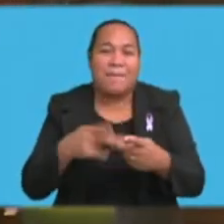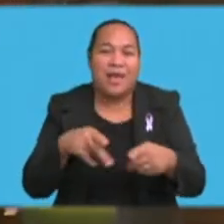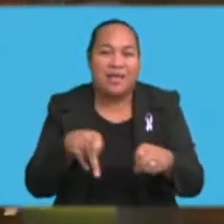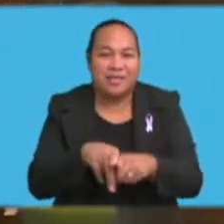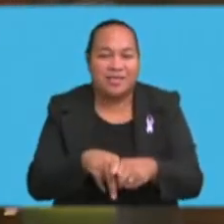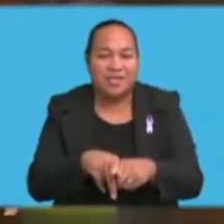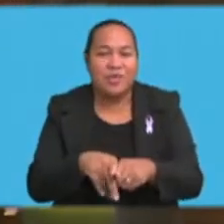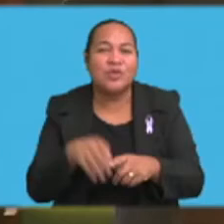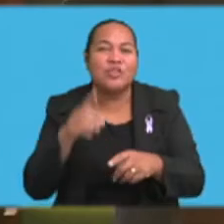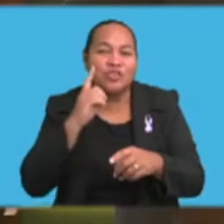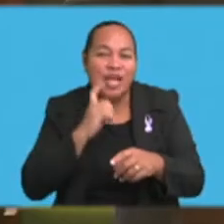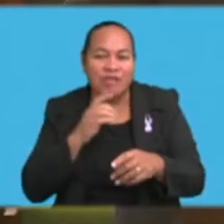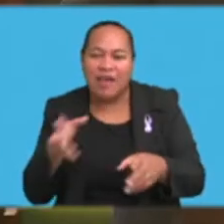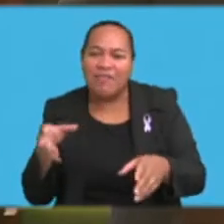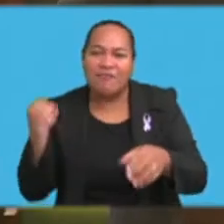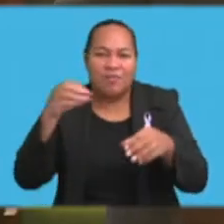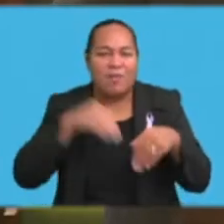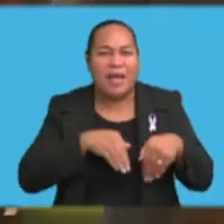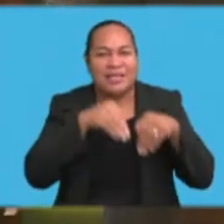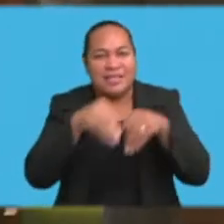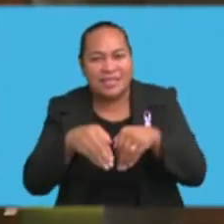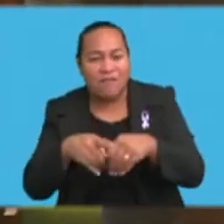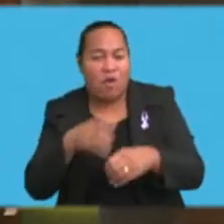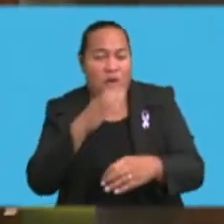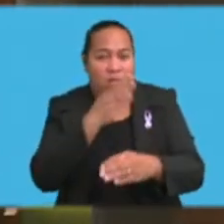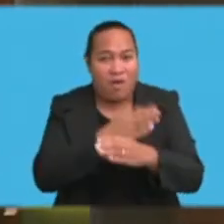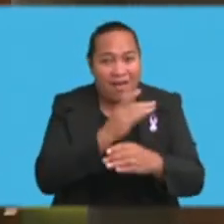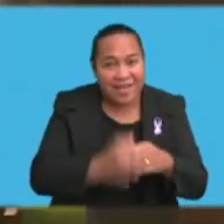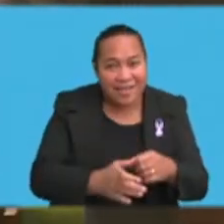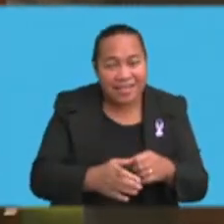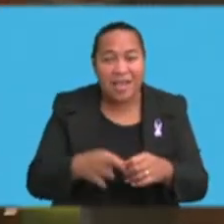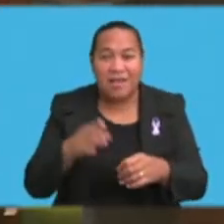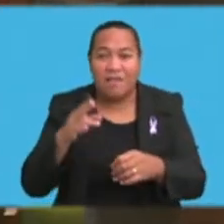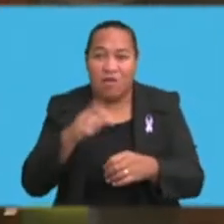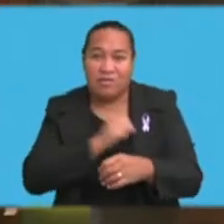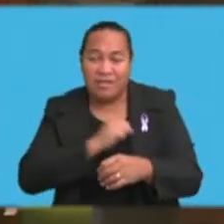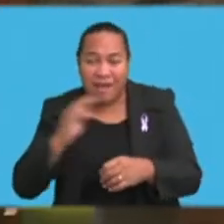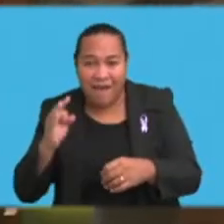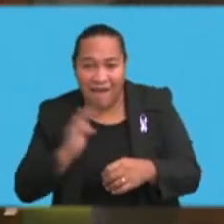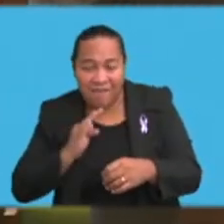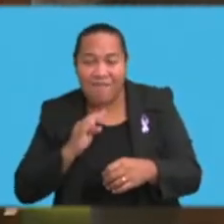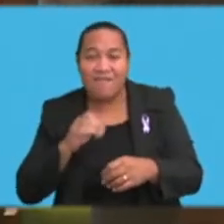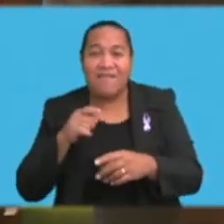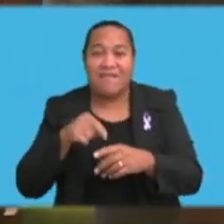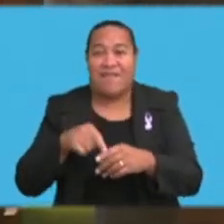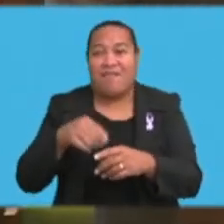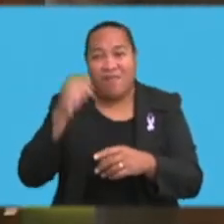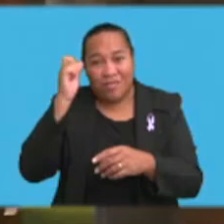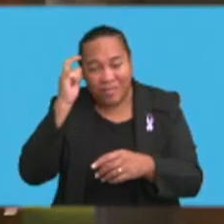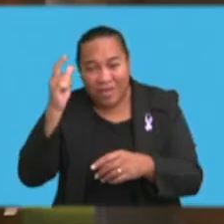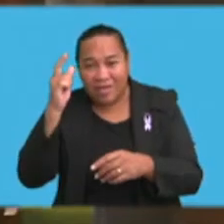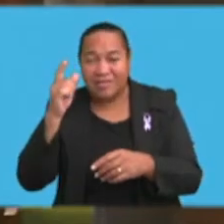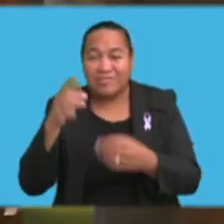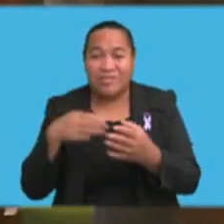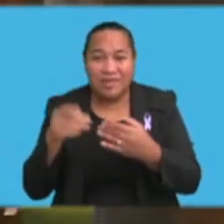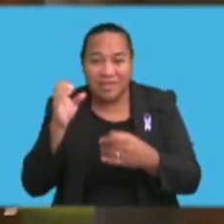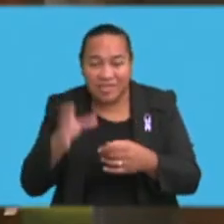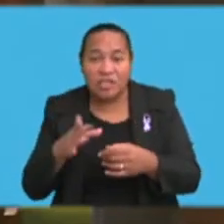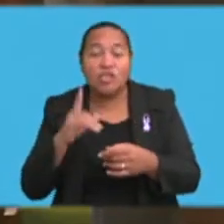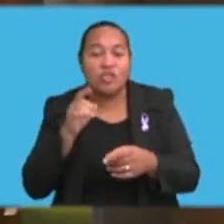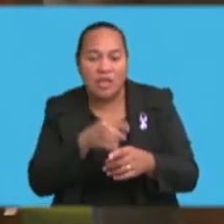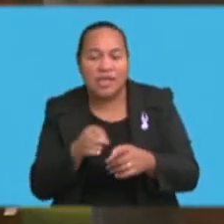both employees, employers, and also the government to be able to develop those